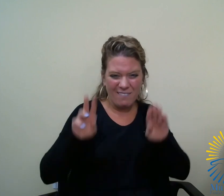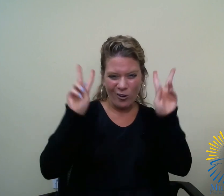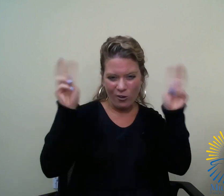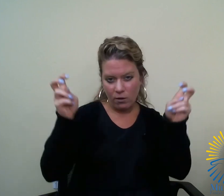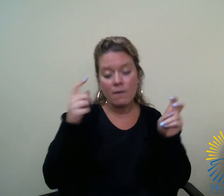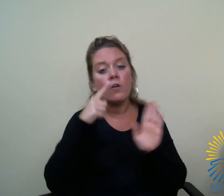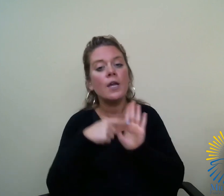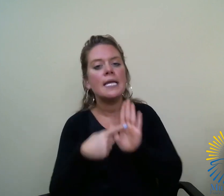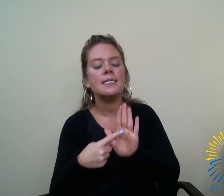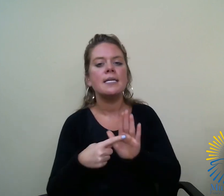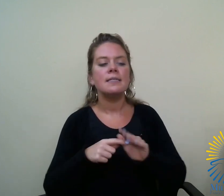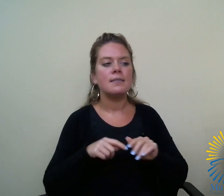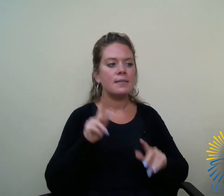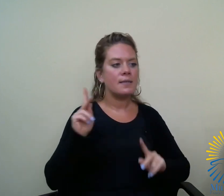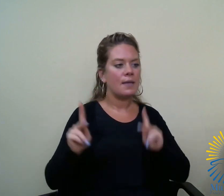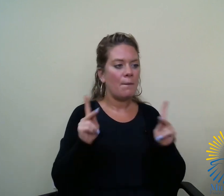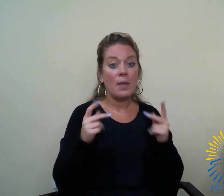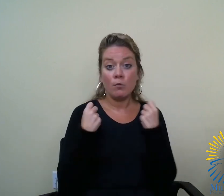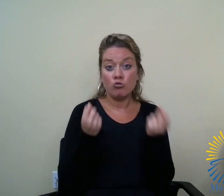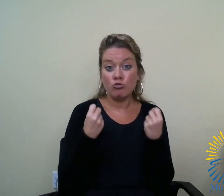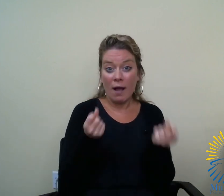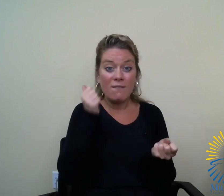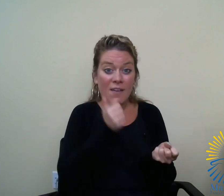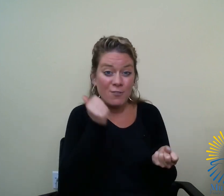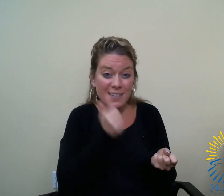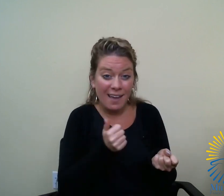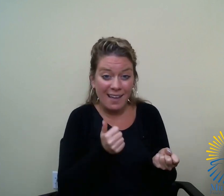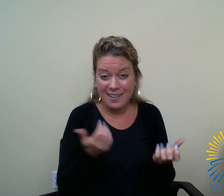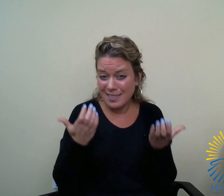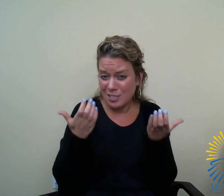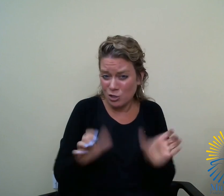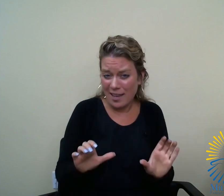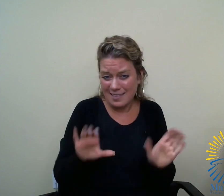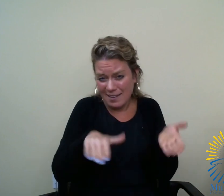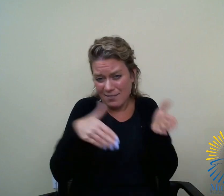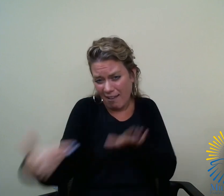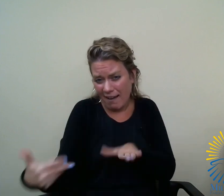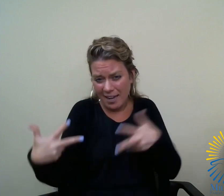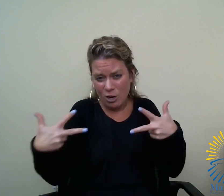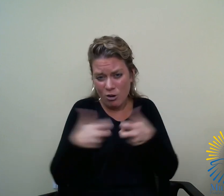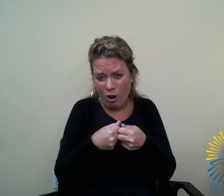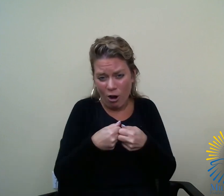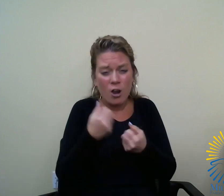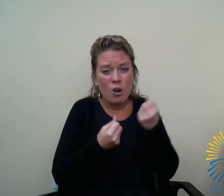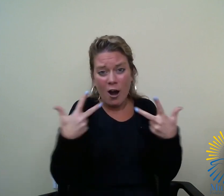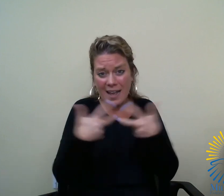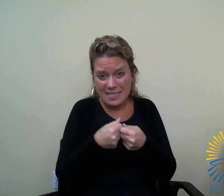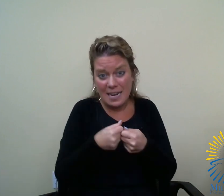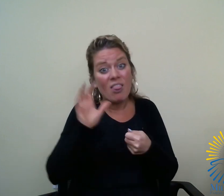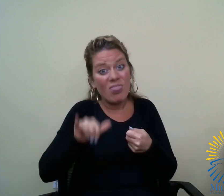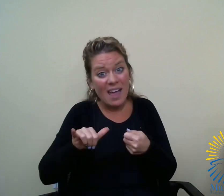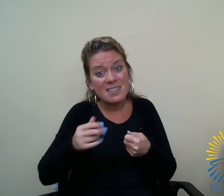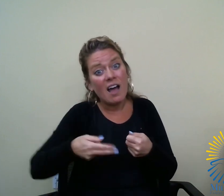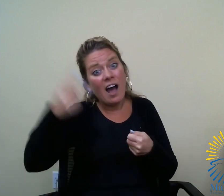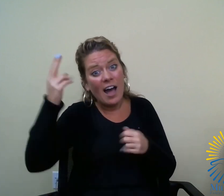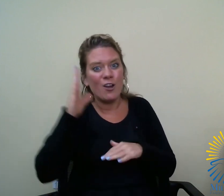So for instance, people drive every day, and the chance of you dying in a car accident is like way higher than you